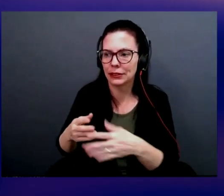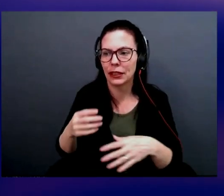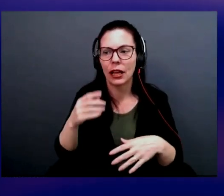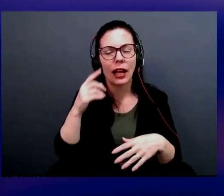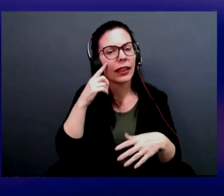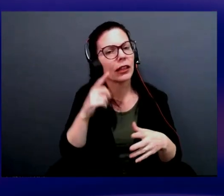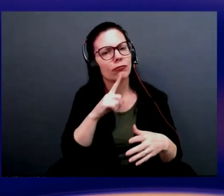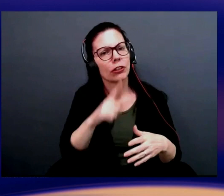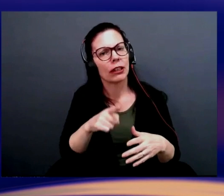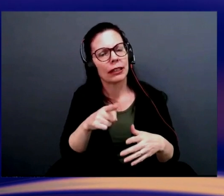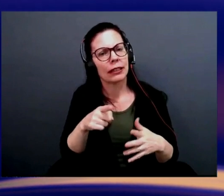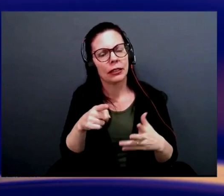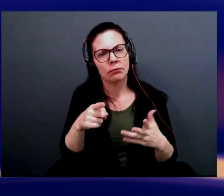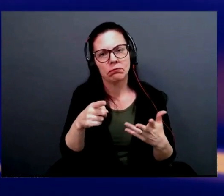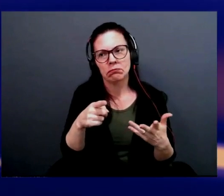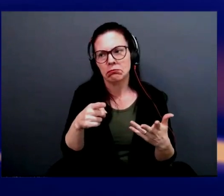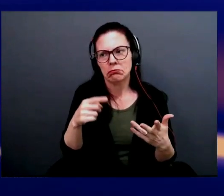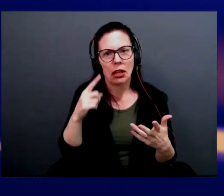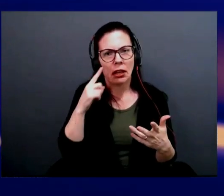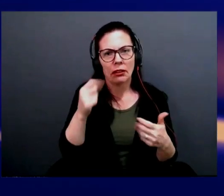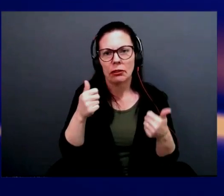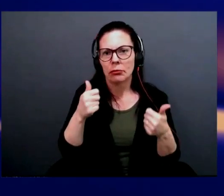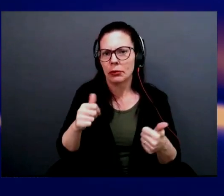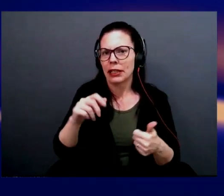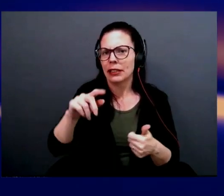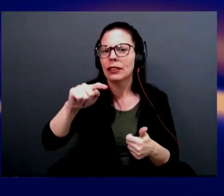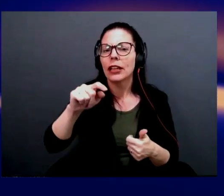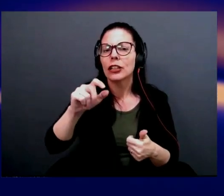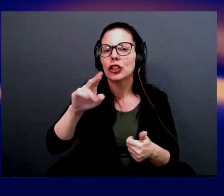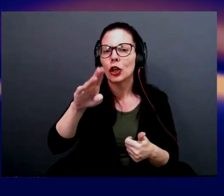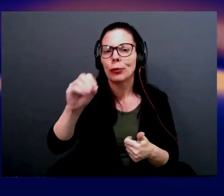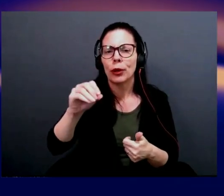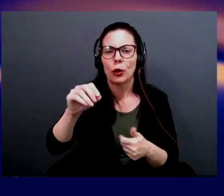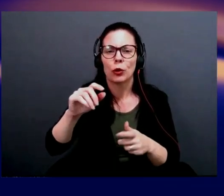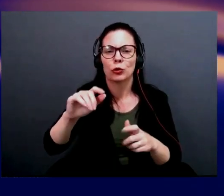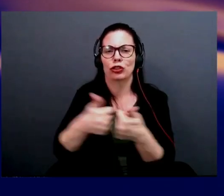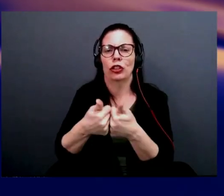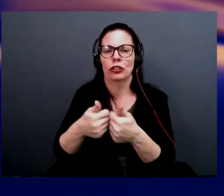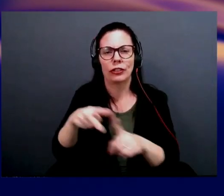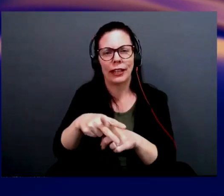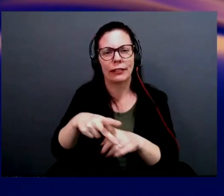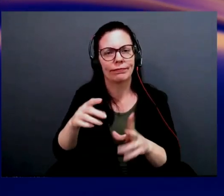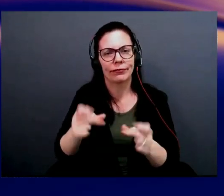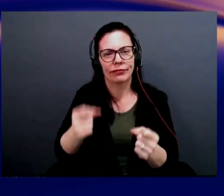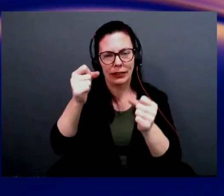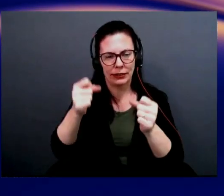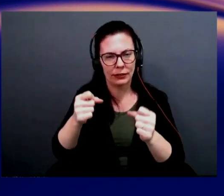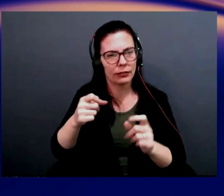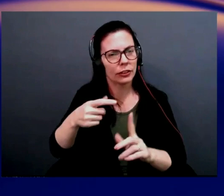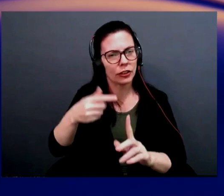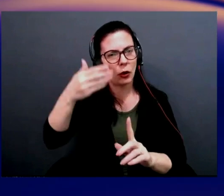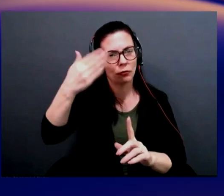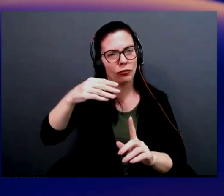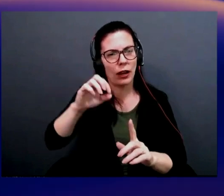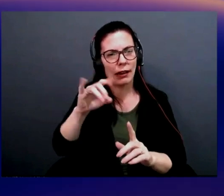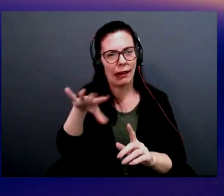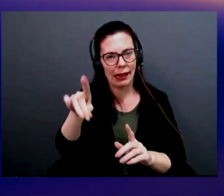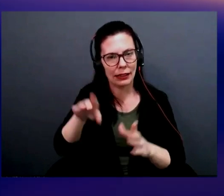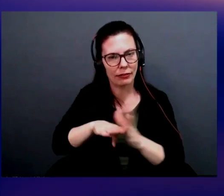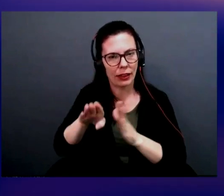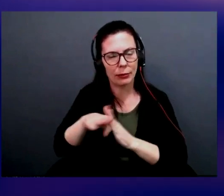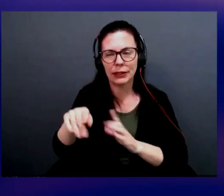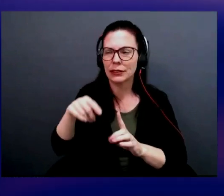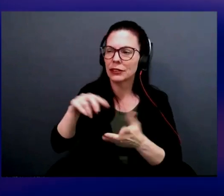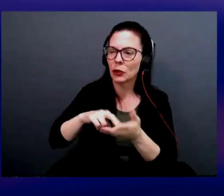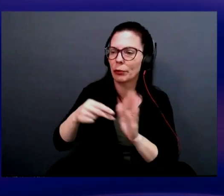think about it is it's really turbocharging front-end development. And it's making, I think, AWS more accessible to